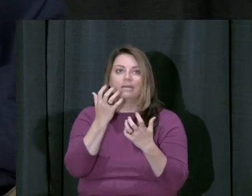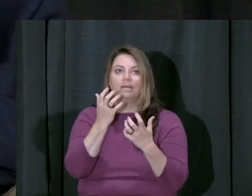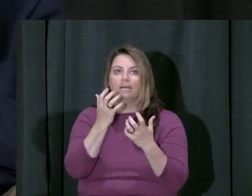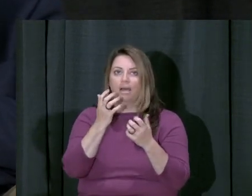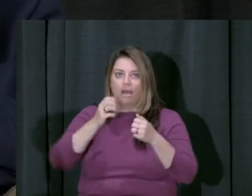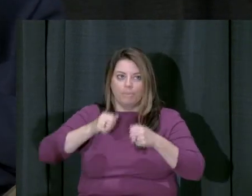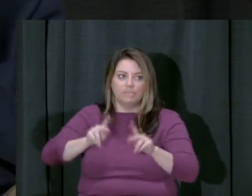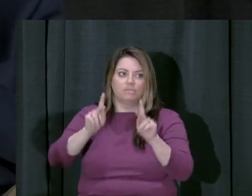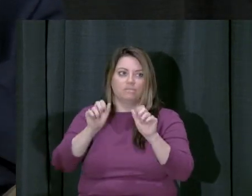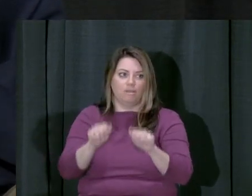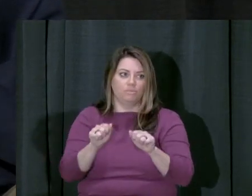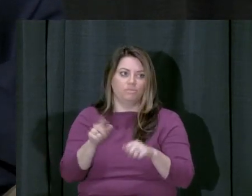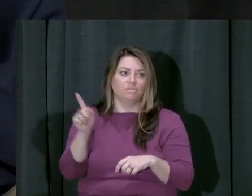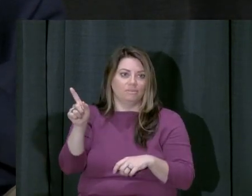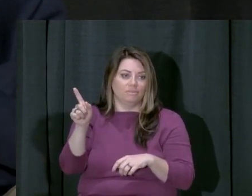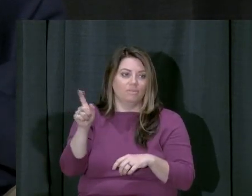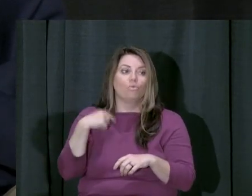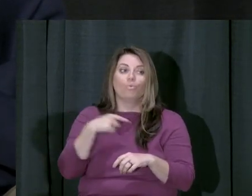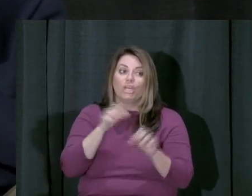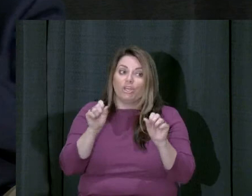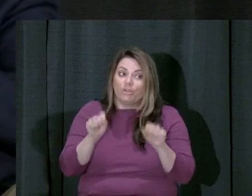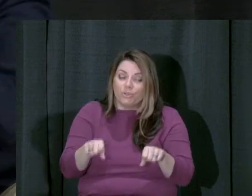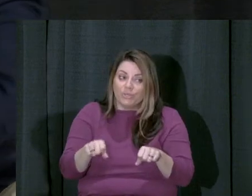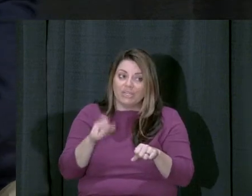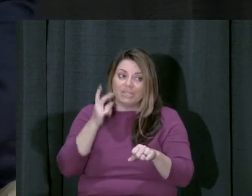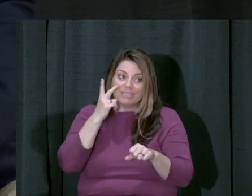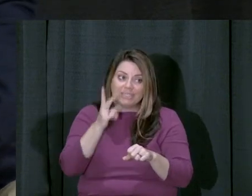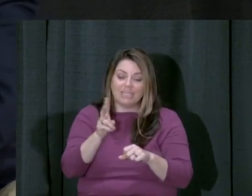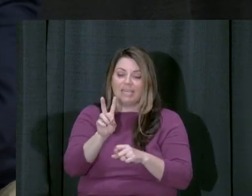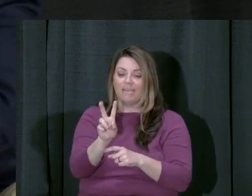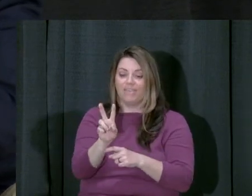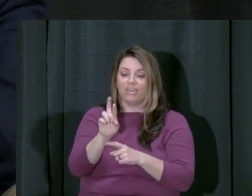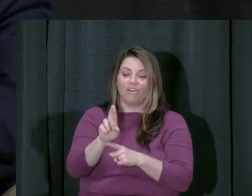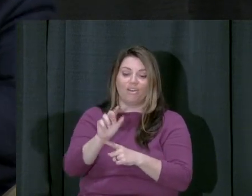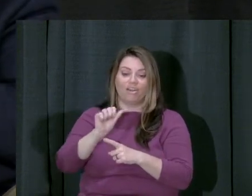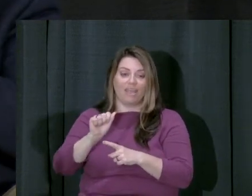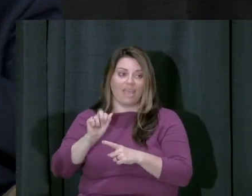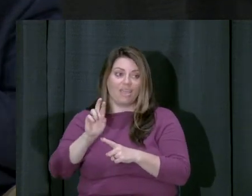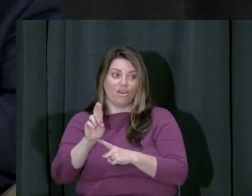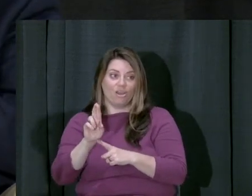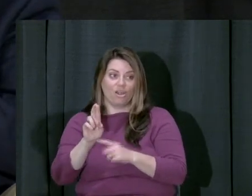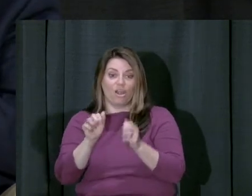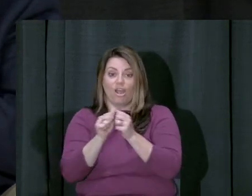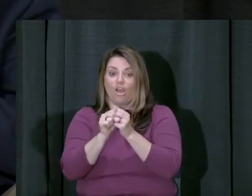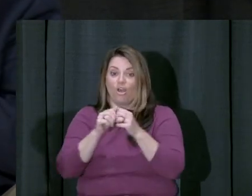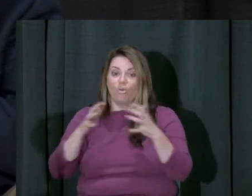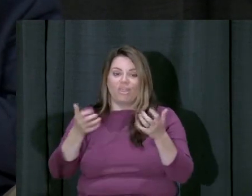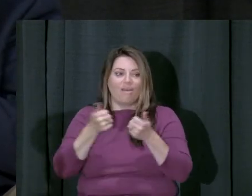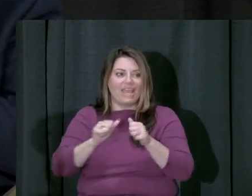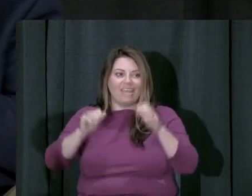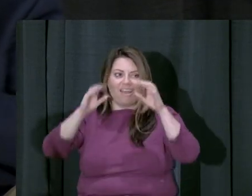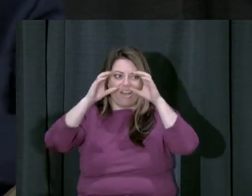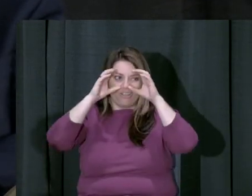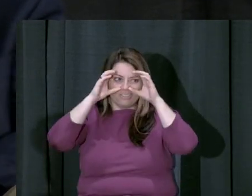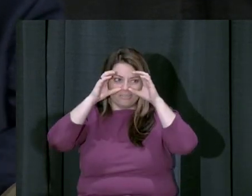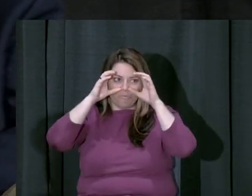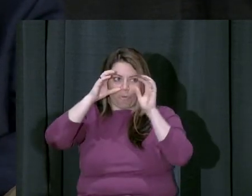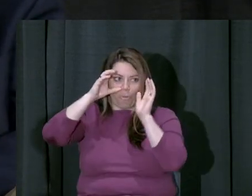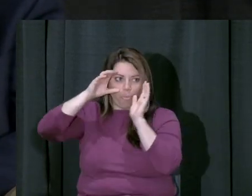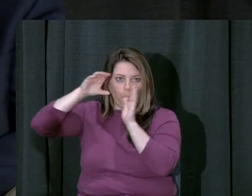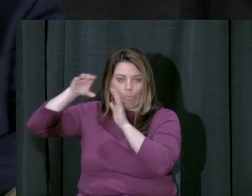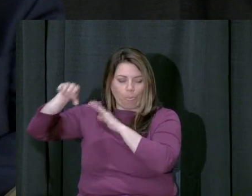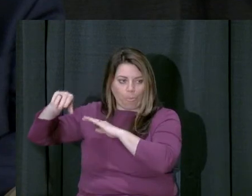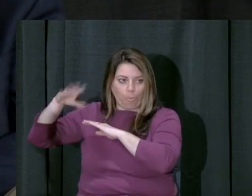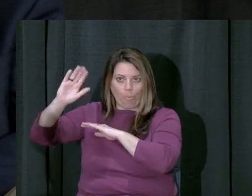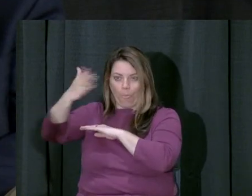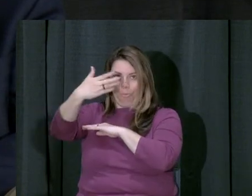opportunities. We could be seeing the VR, AR without any goggles, okay?